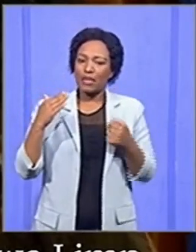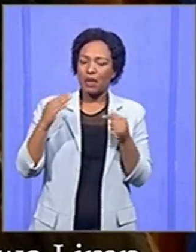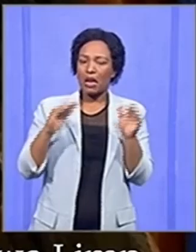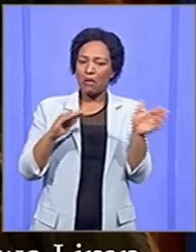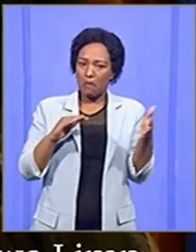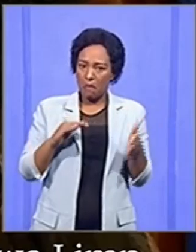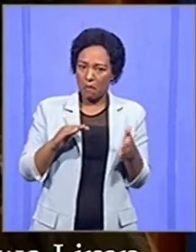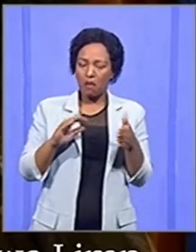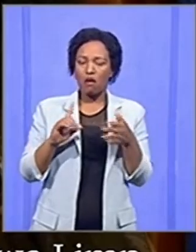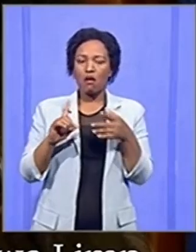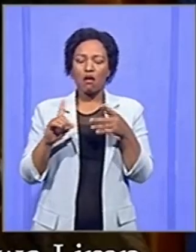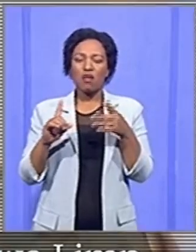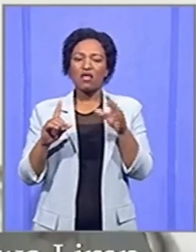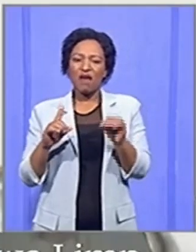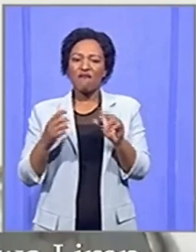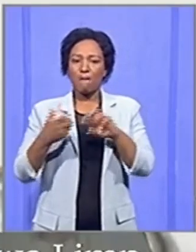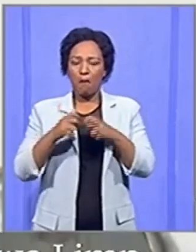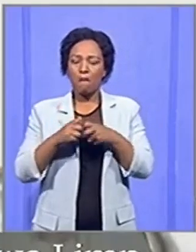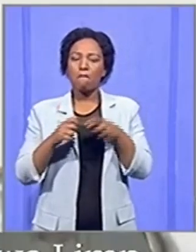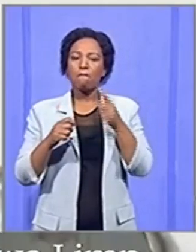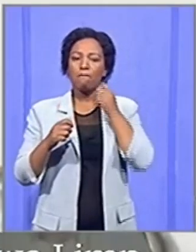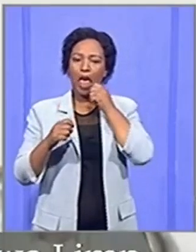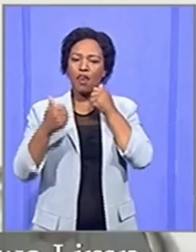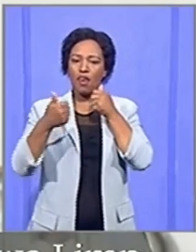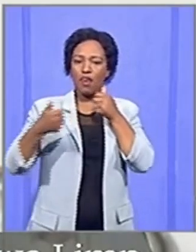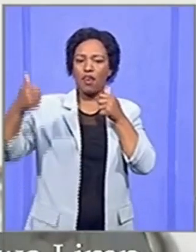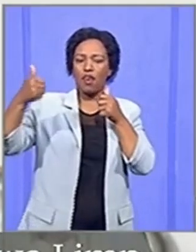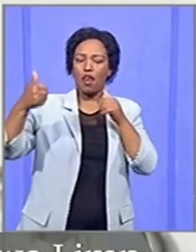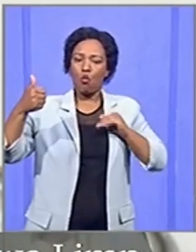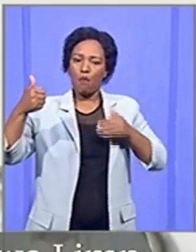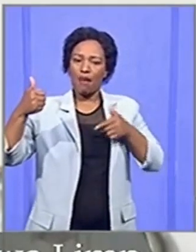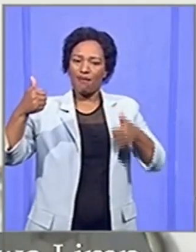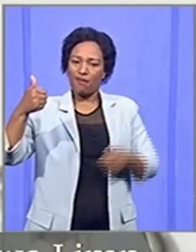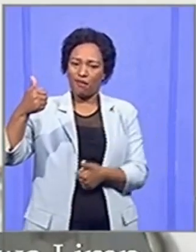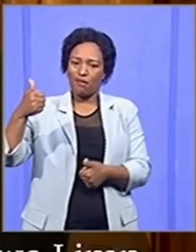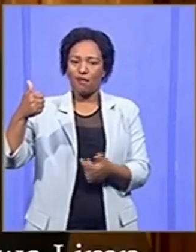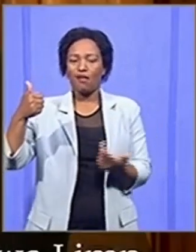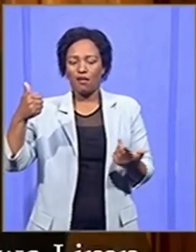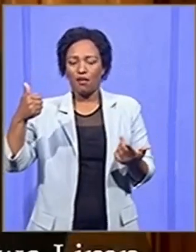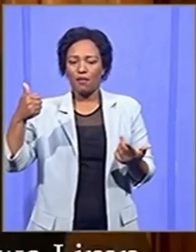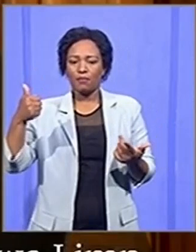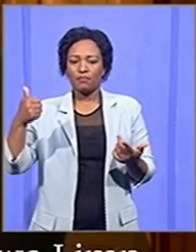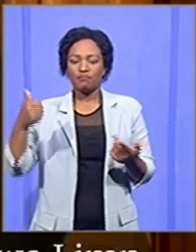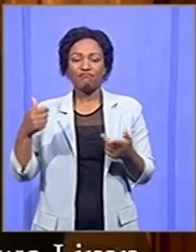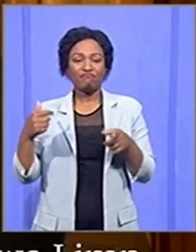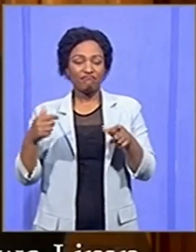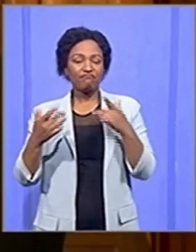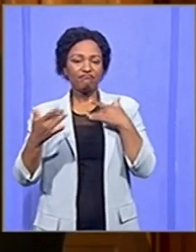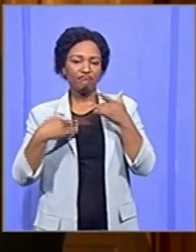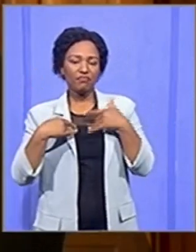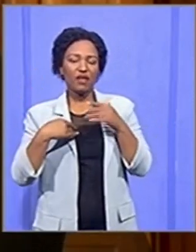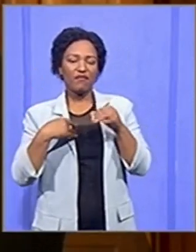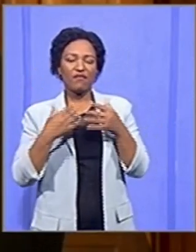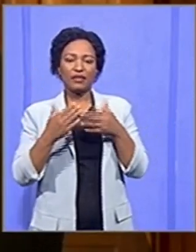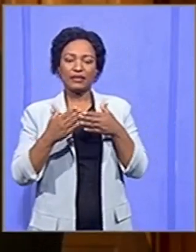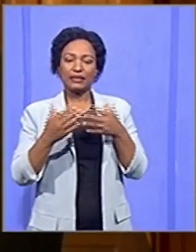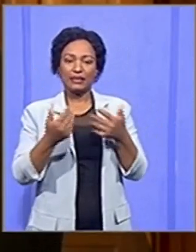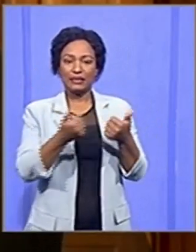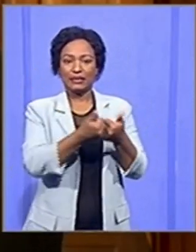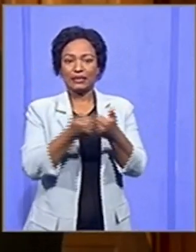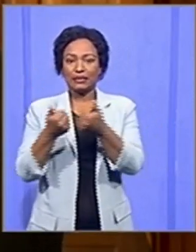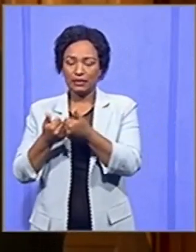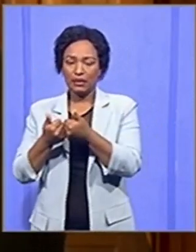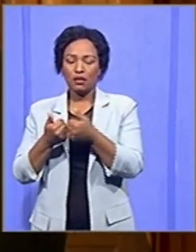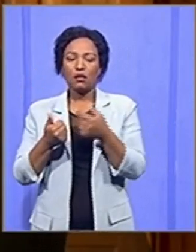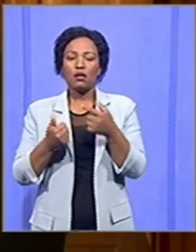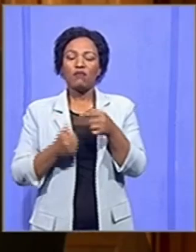a patriarchy issue. Ditlhotlo tse re tlhakanang le tsona ke tša molaotheo wa rena wa